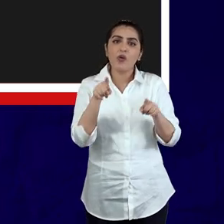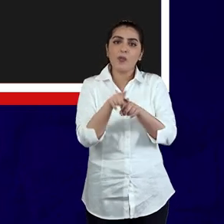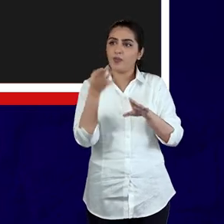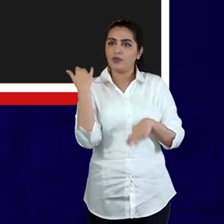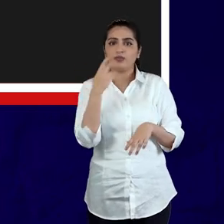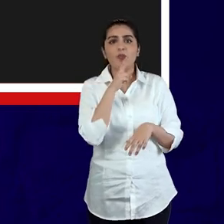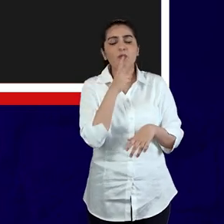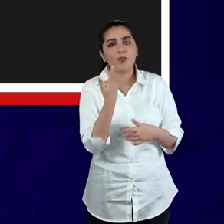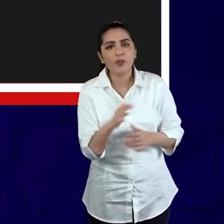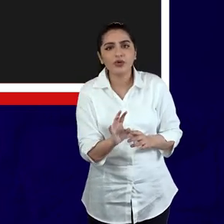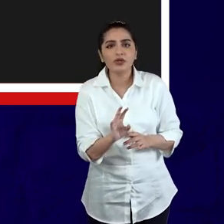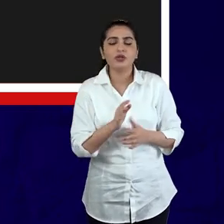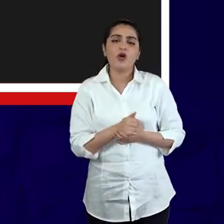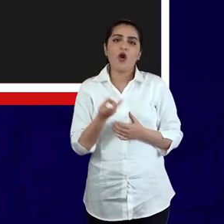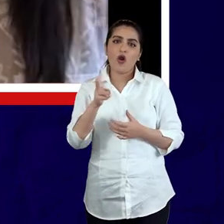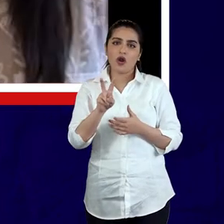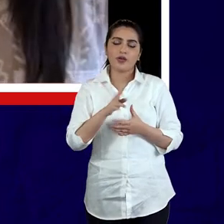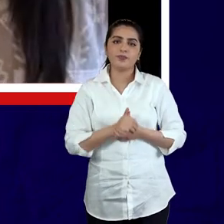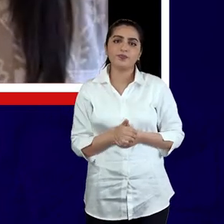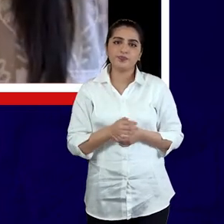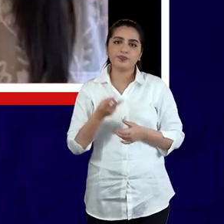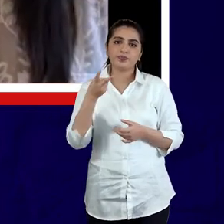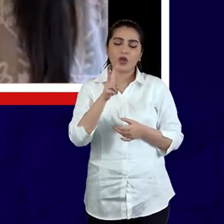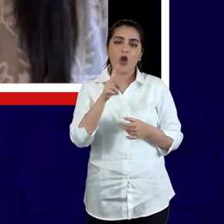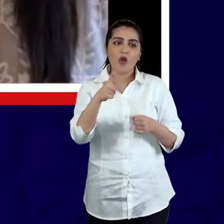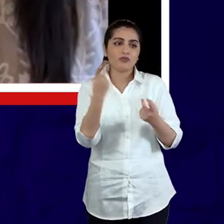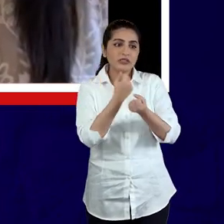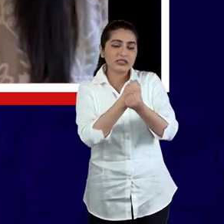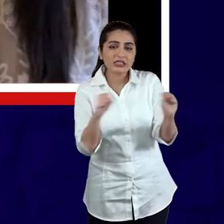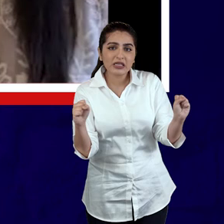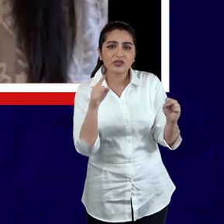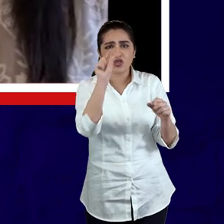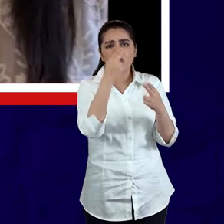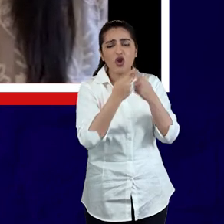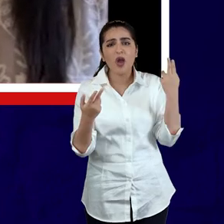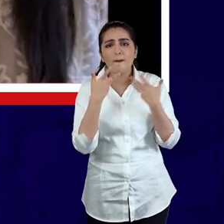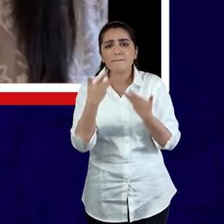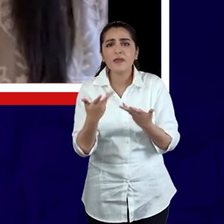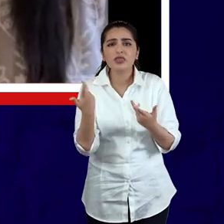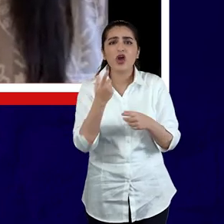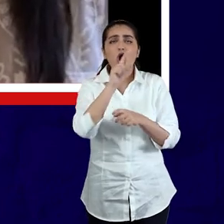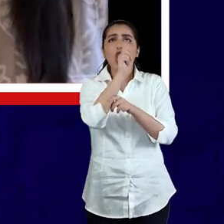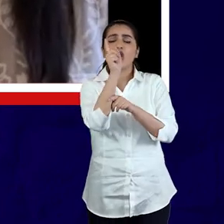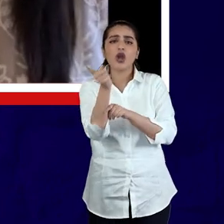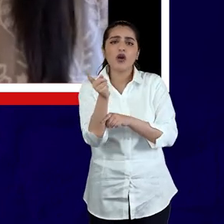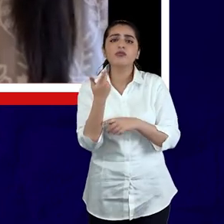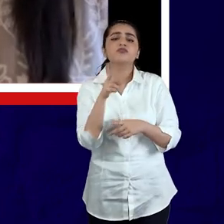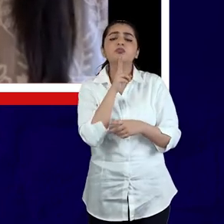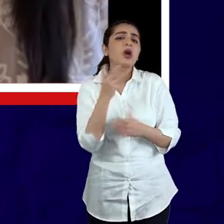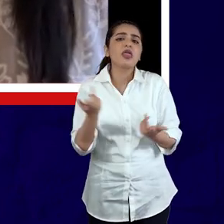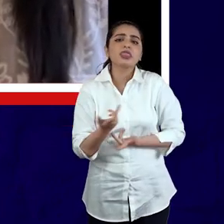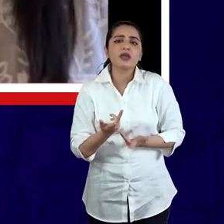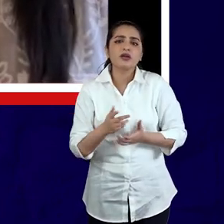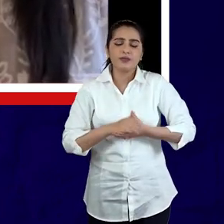just talked about almost like the cloth and the shelter, protection. But can you explain that, the cloth and four walls,